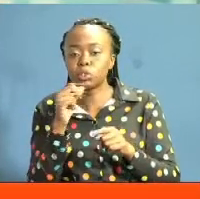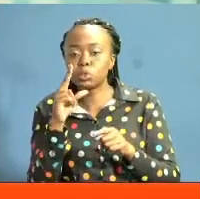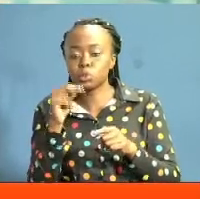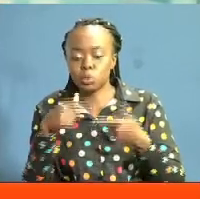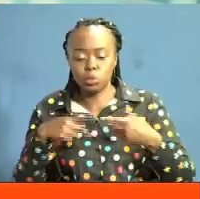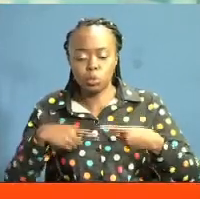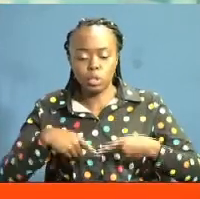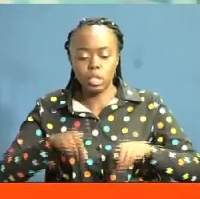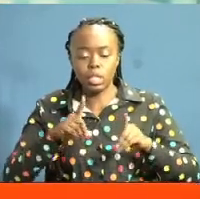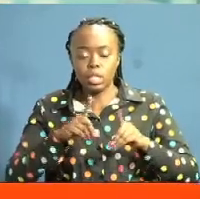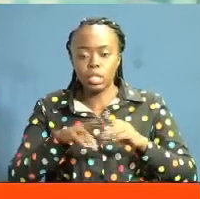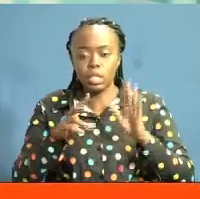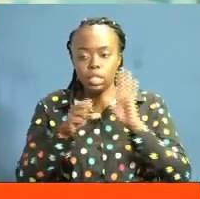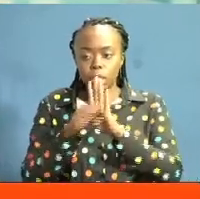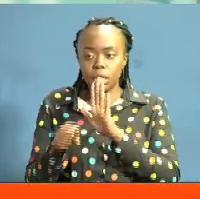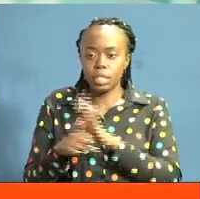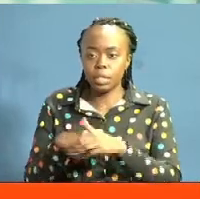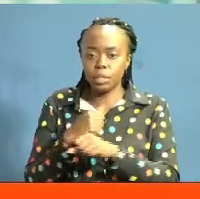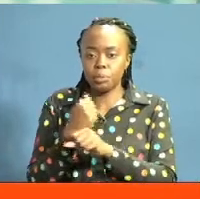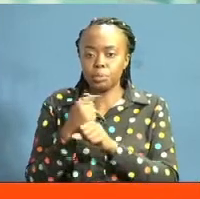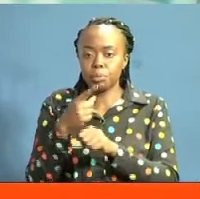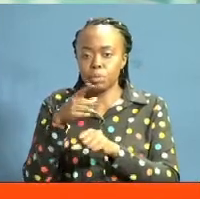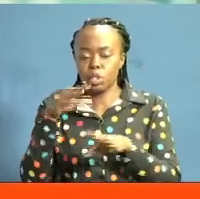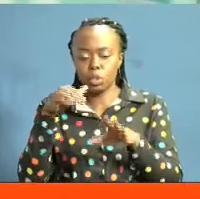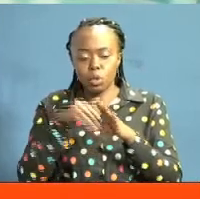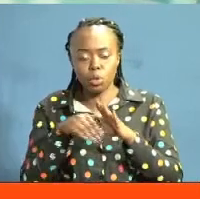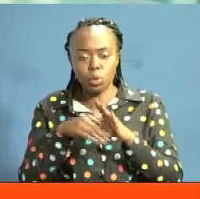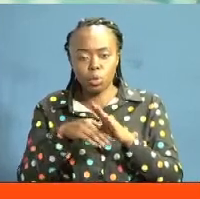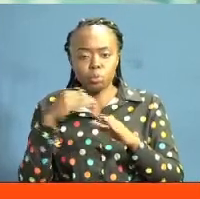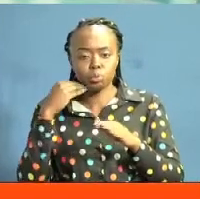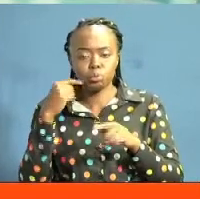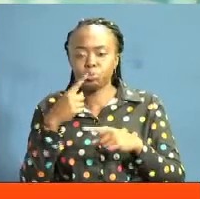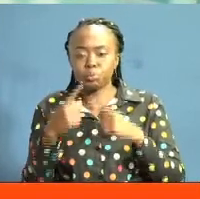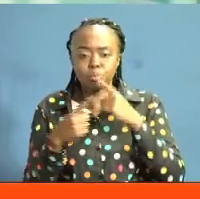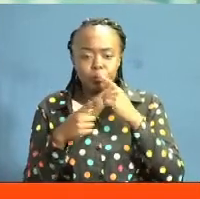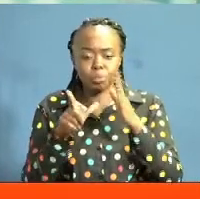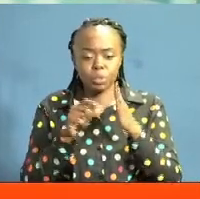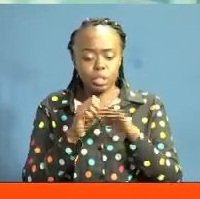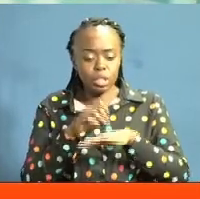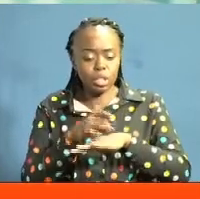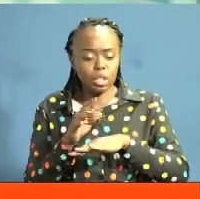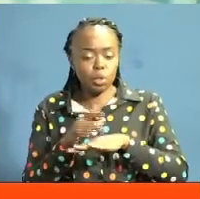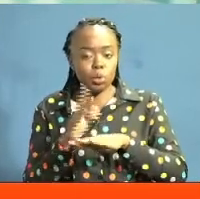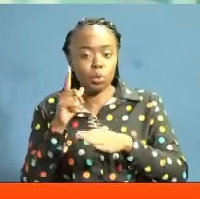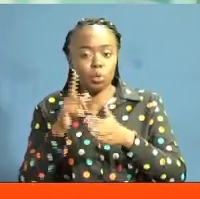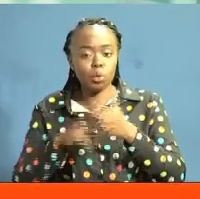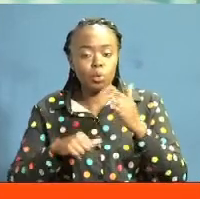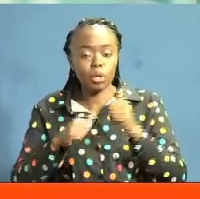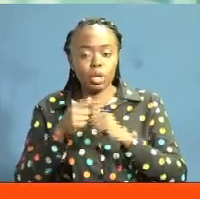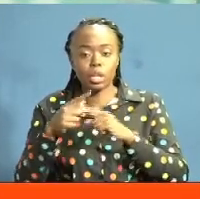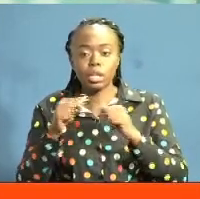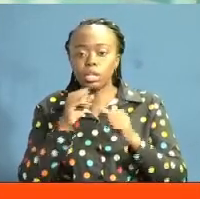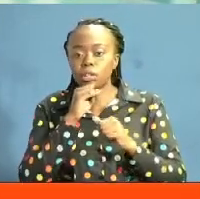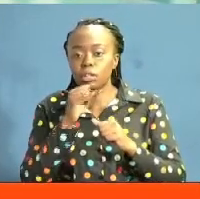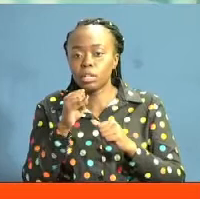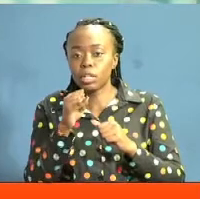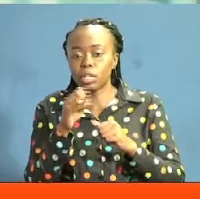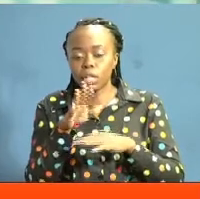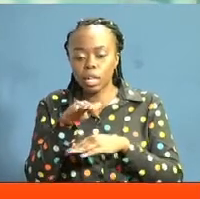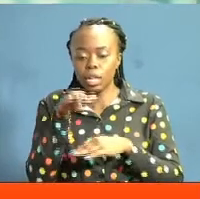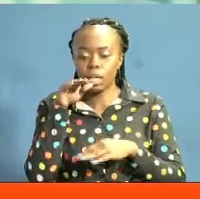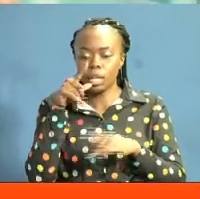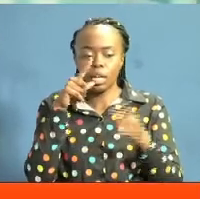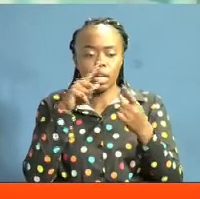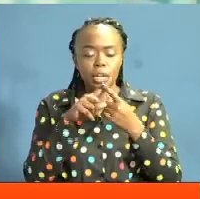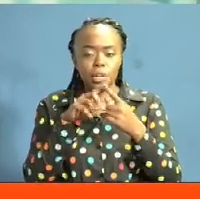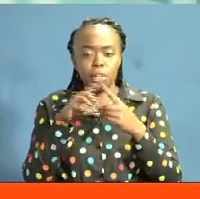let rejection make you into a murderer. As I said earlier, what you need to do is seek